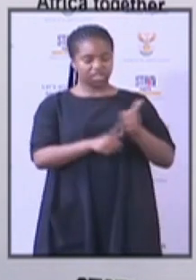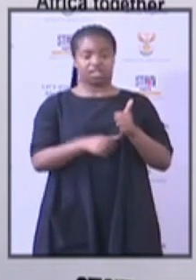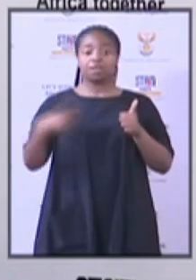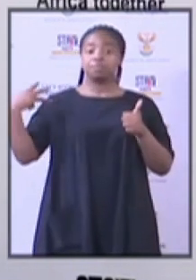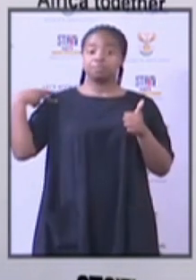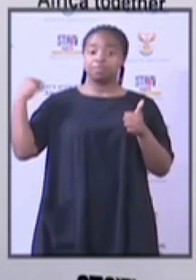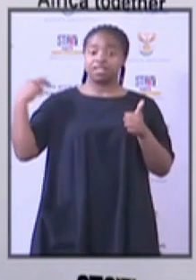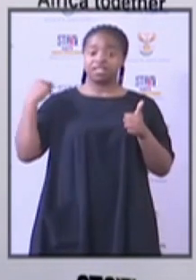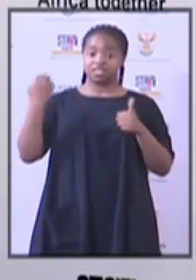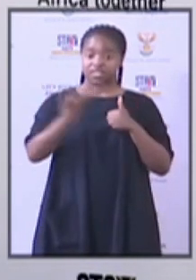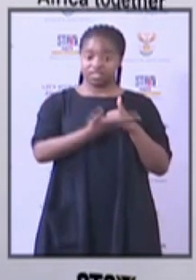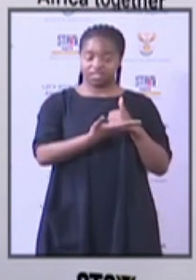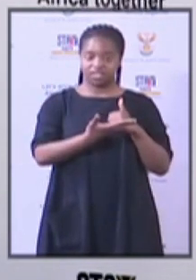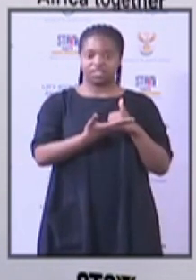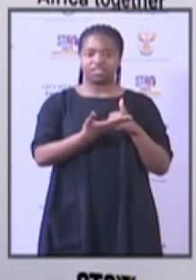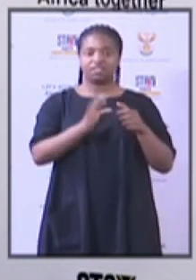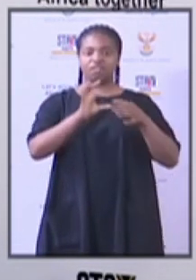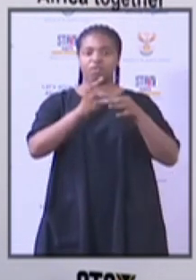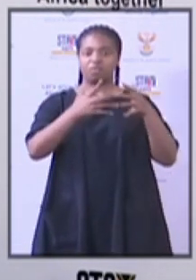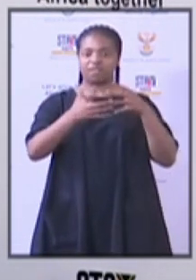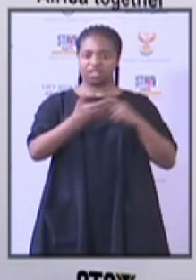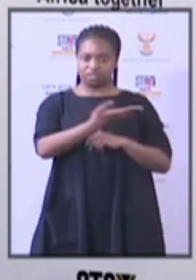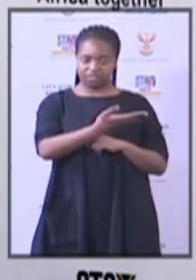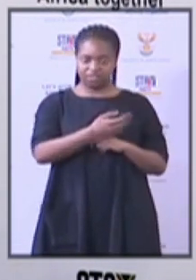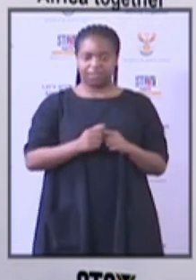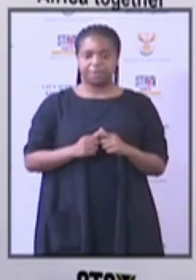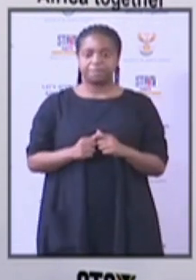Minister of Home Affairs,